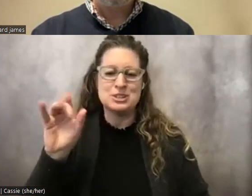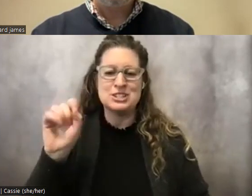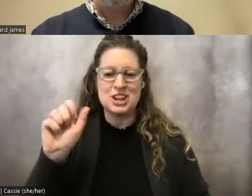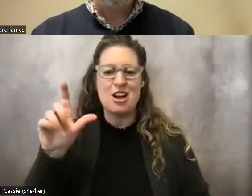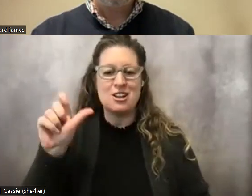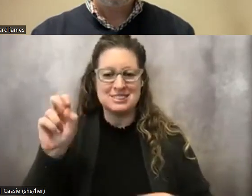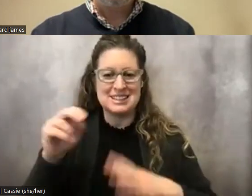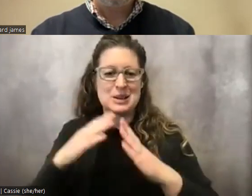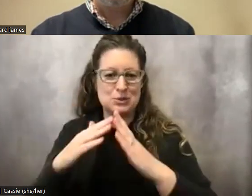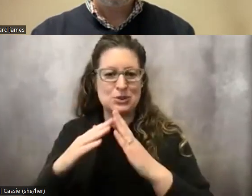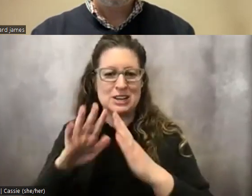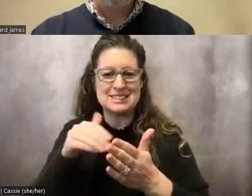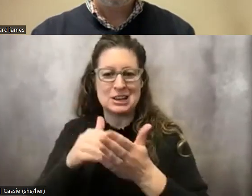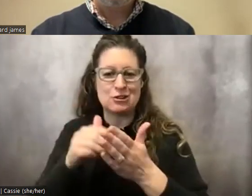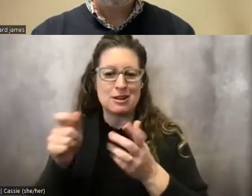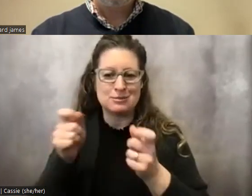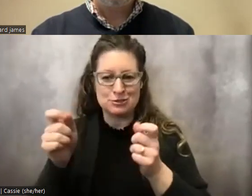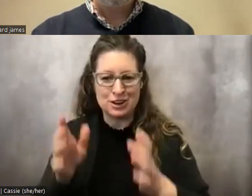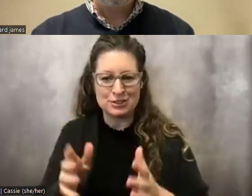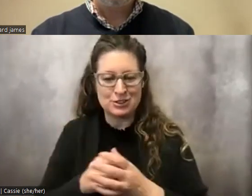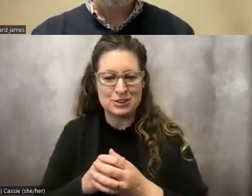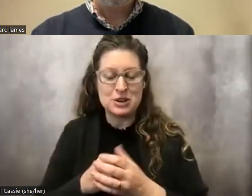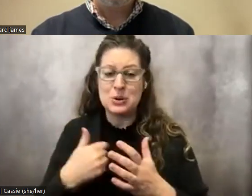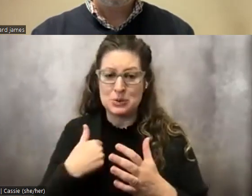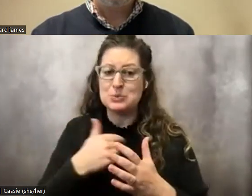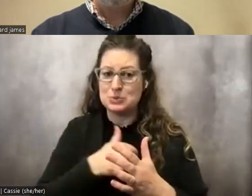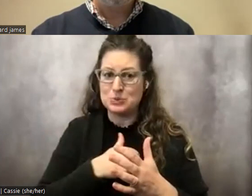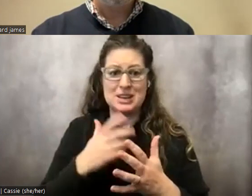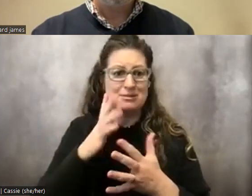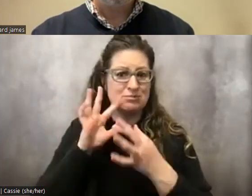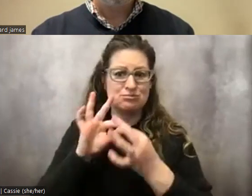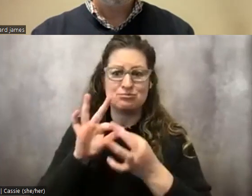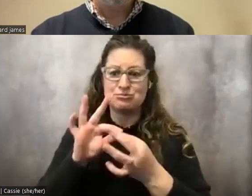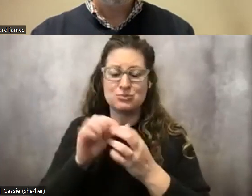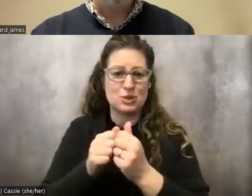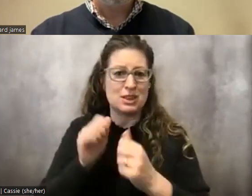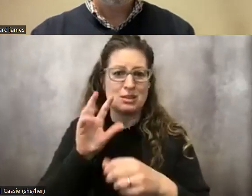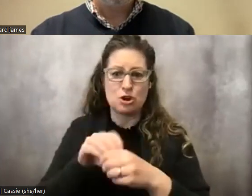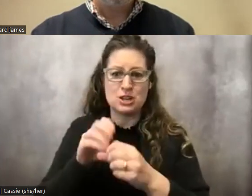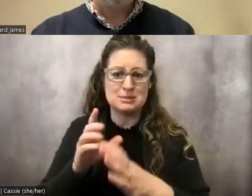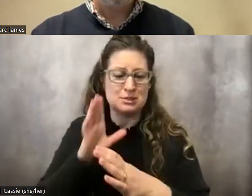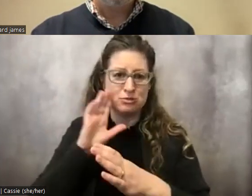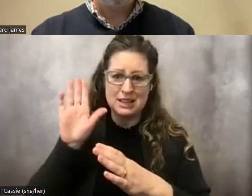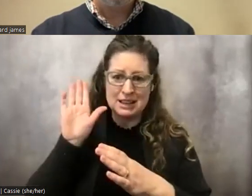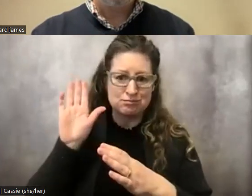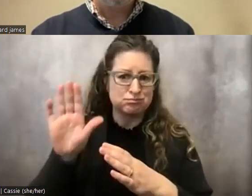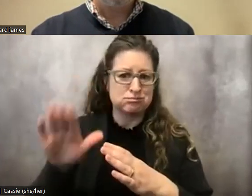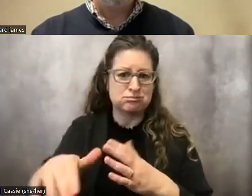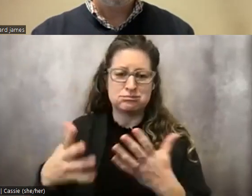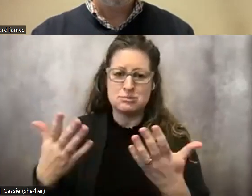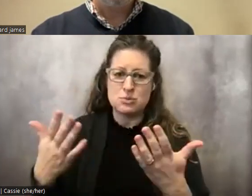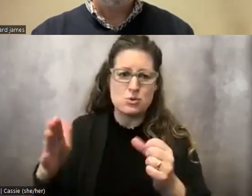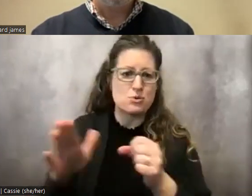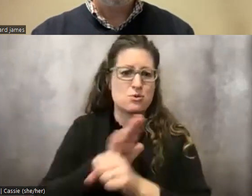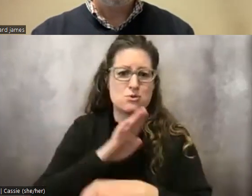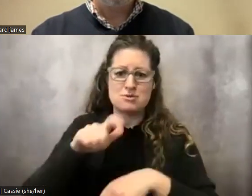we have been connected and stayed connected with our participants for the entirety. Even during the darkest days